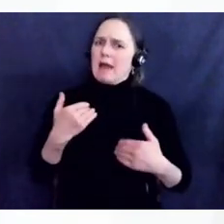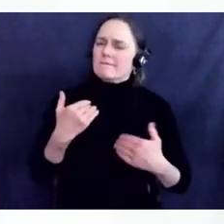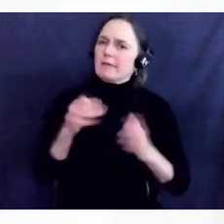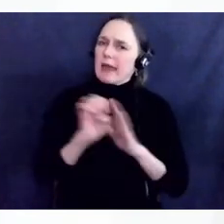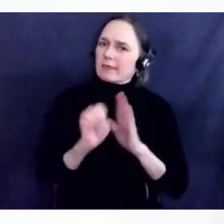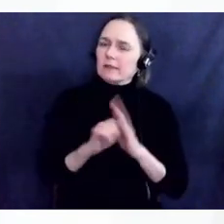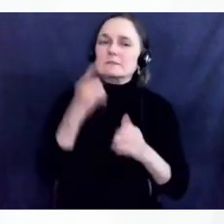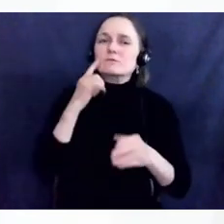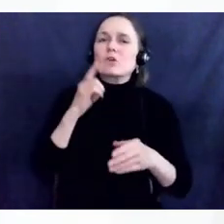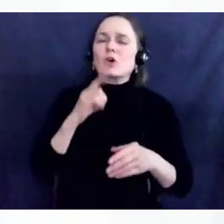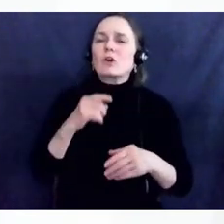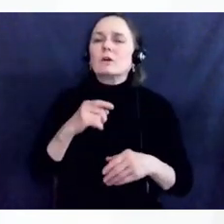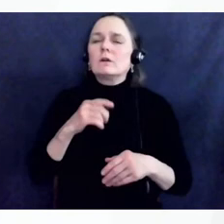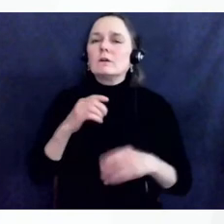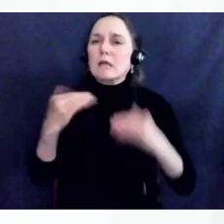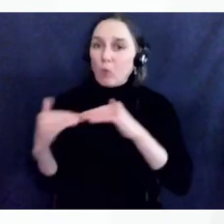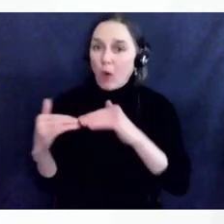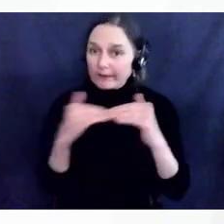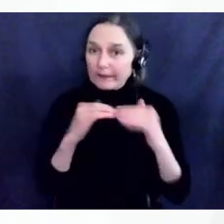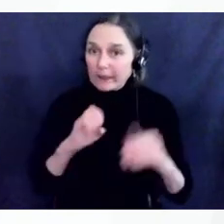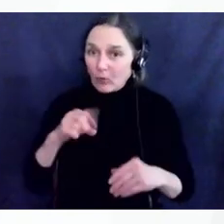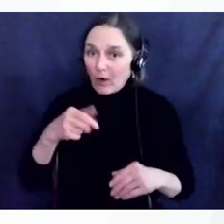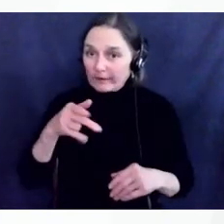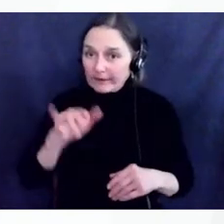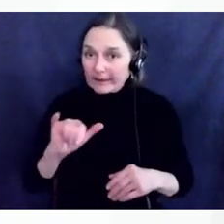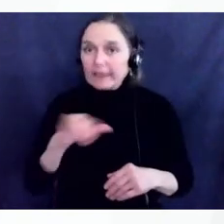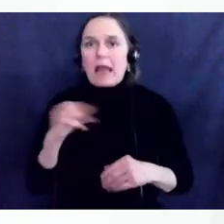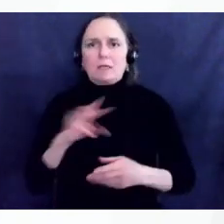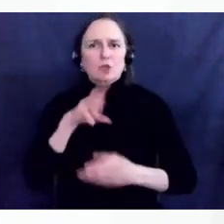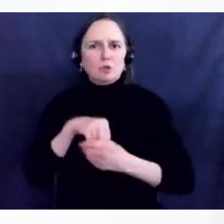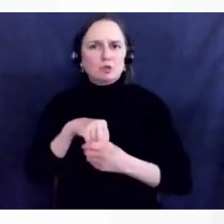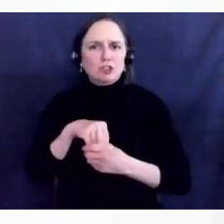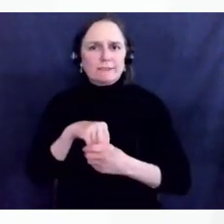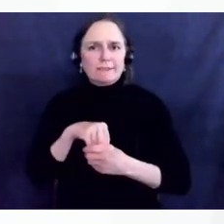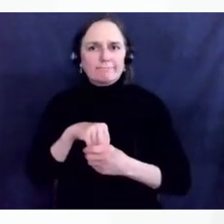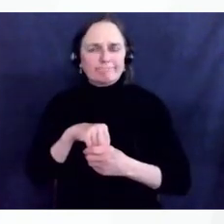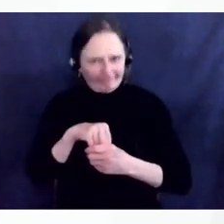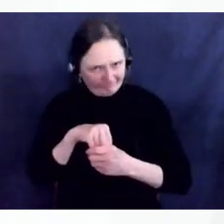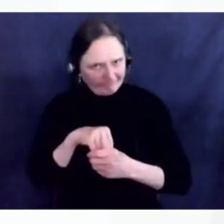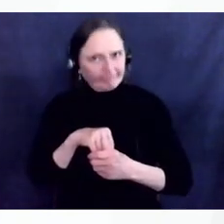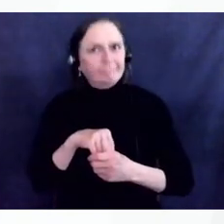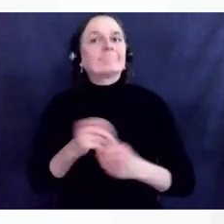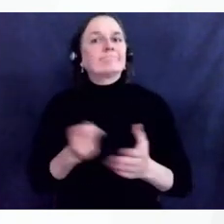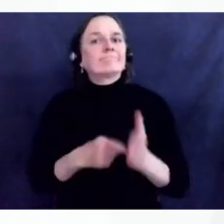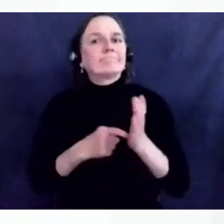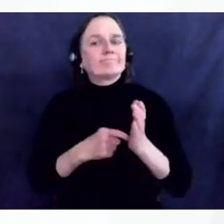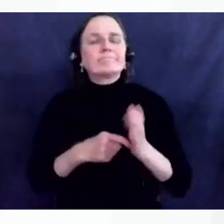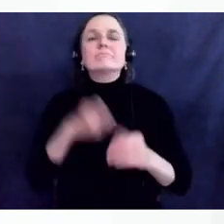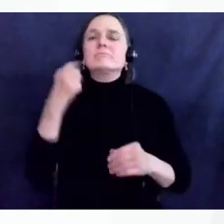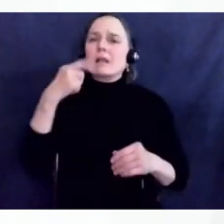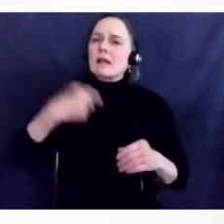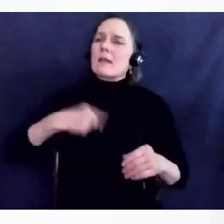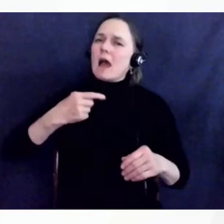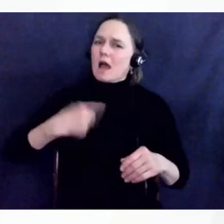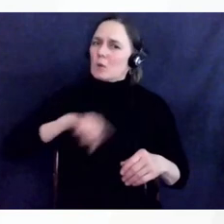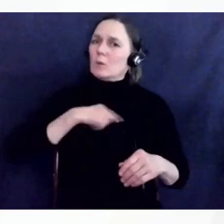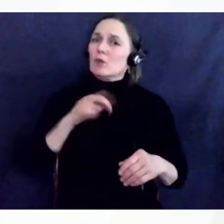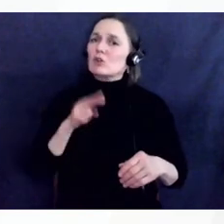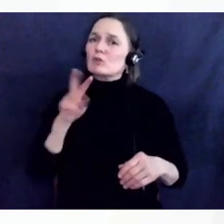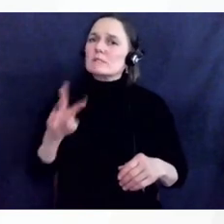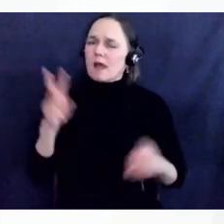excellent and accessible, we are an engine of discovery and hope. We occupy a special